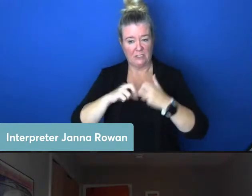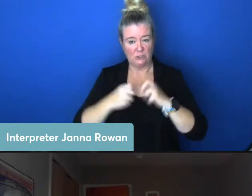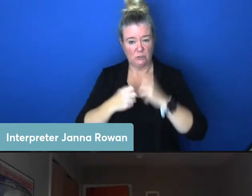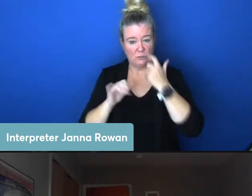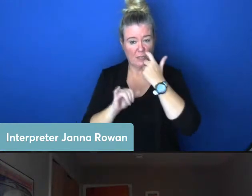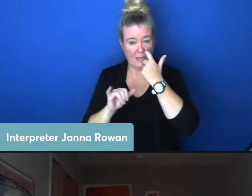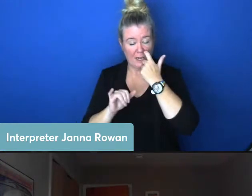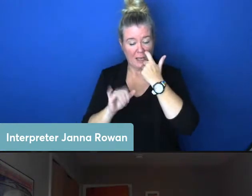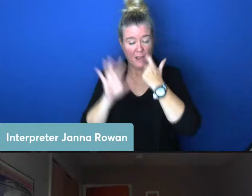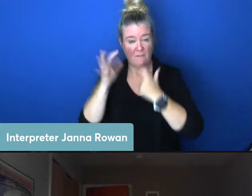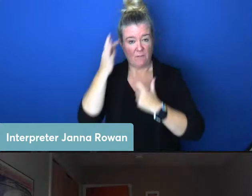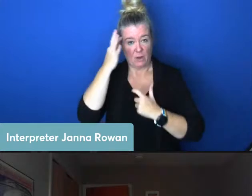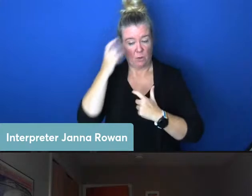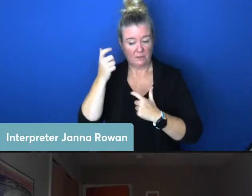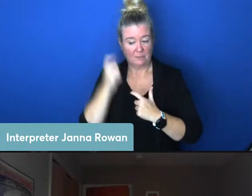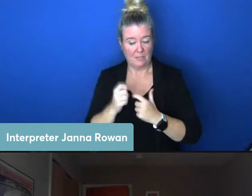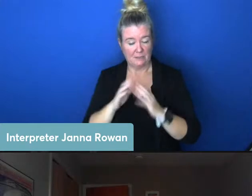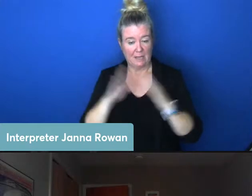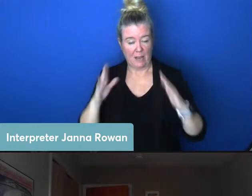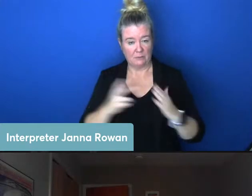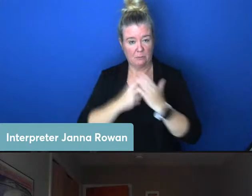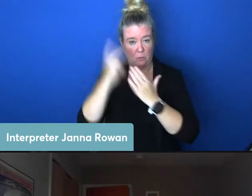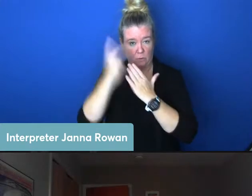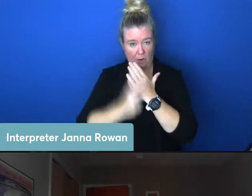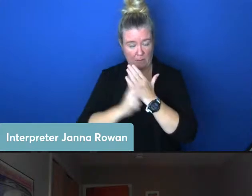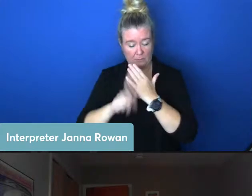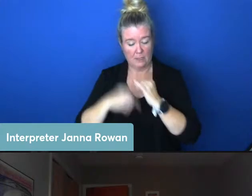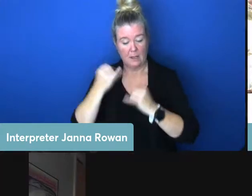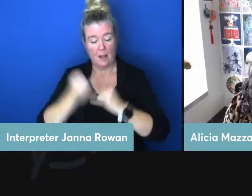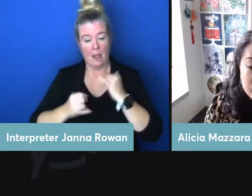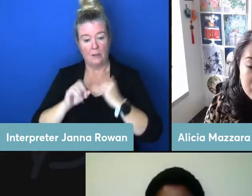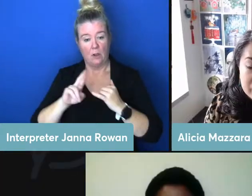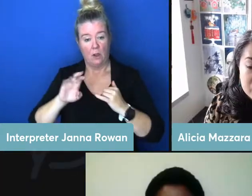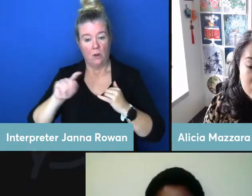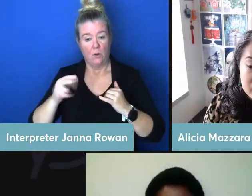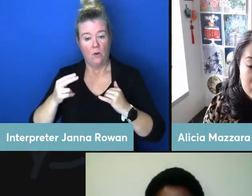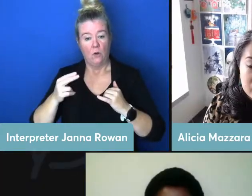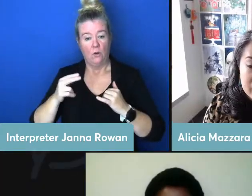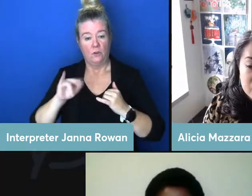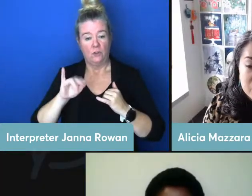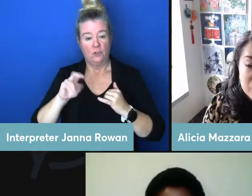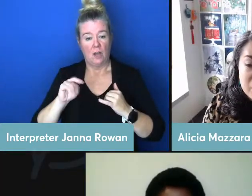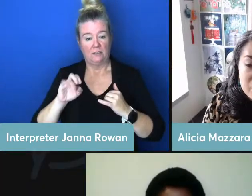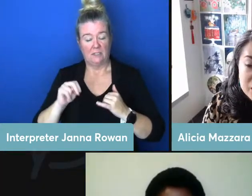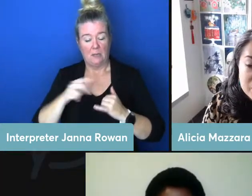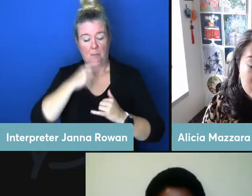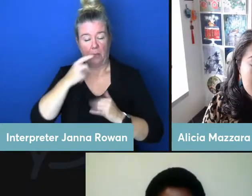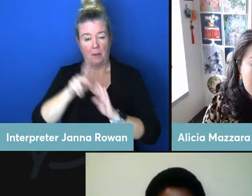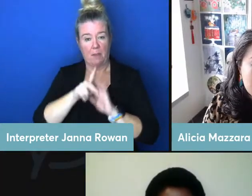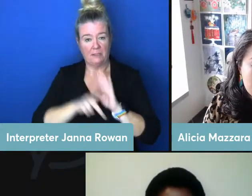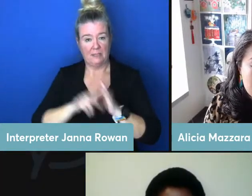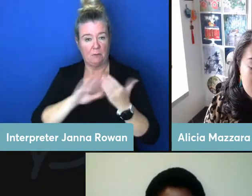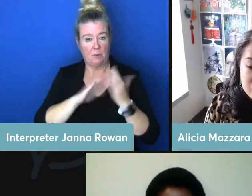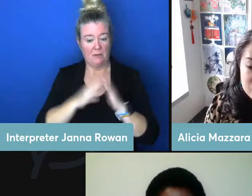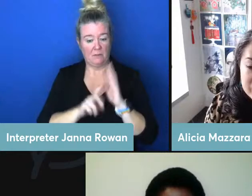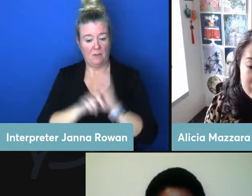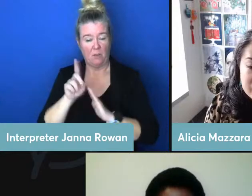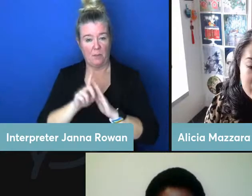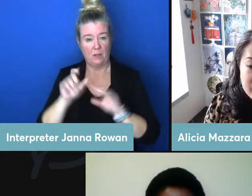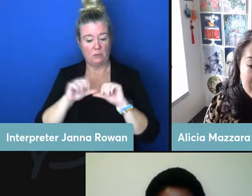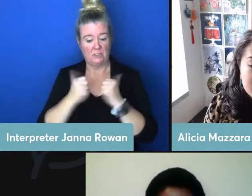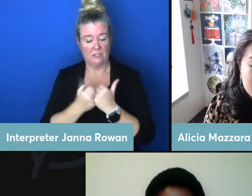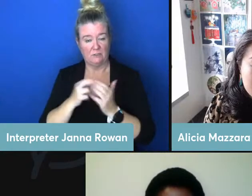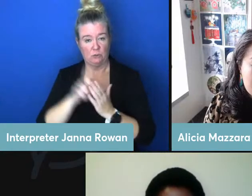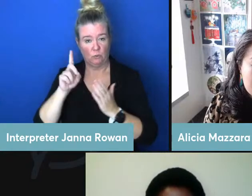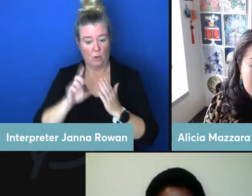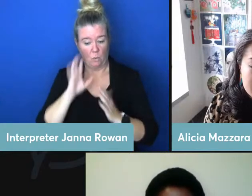federally subsidized housing programs. And finally, Ruth Johnson, the Public Policy Director at Community Development Associates of Detroit, will be joining